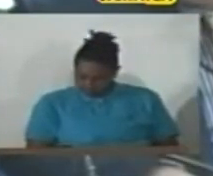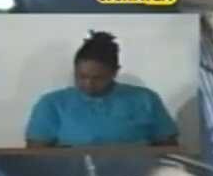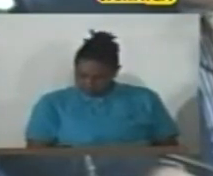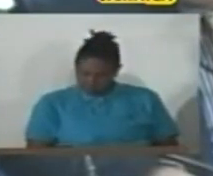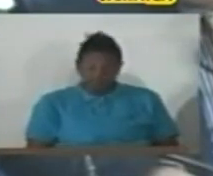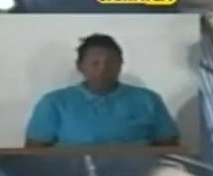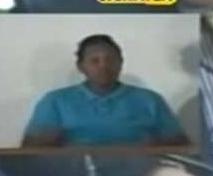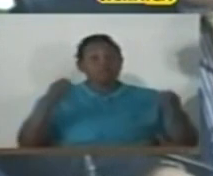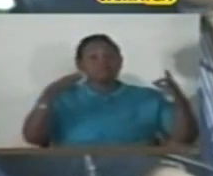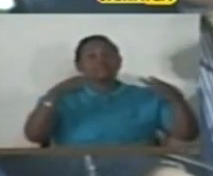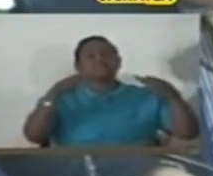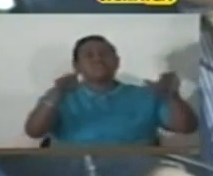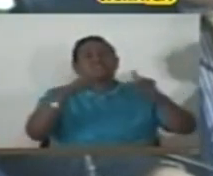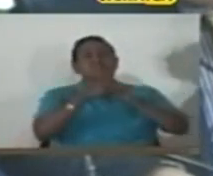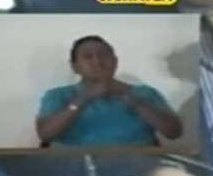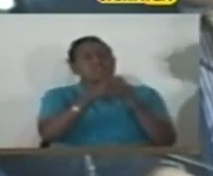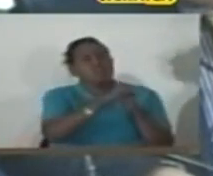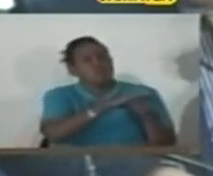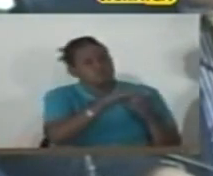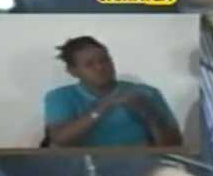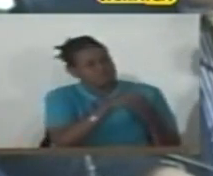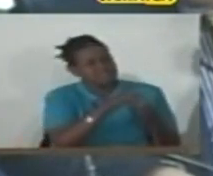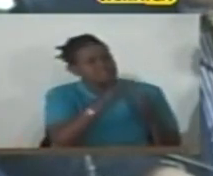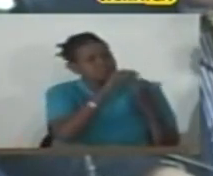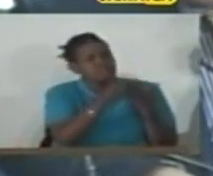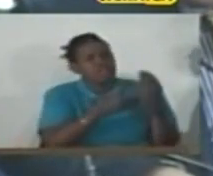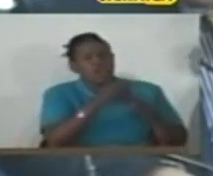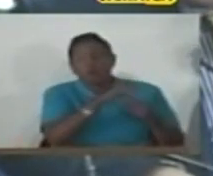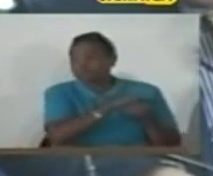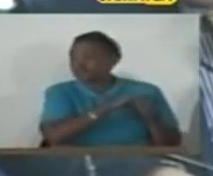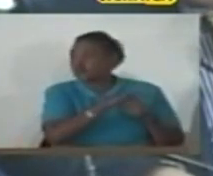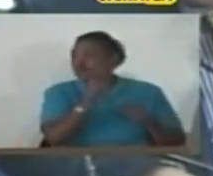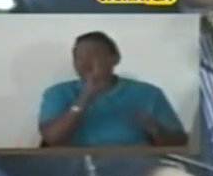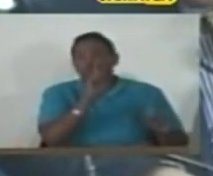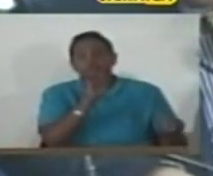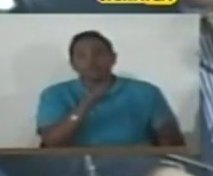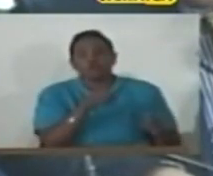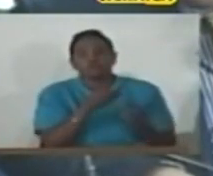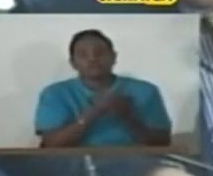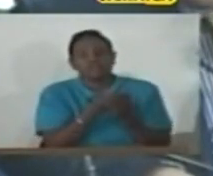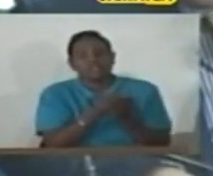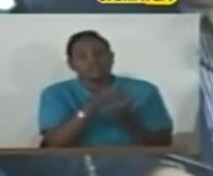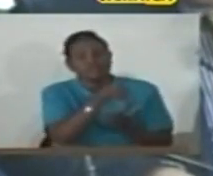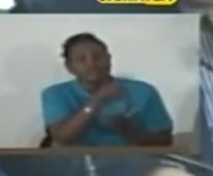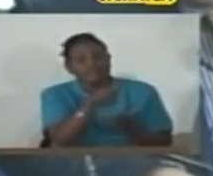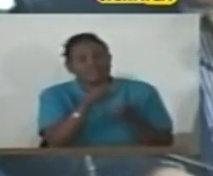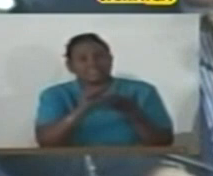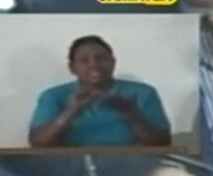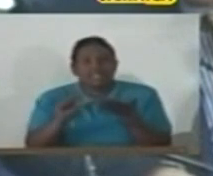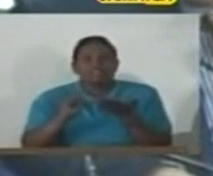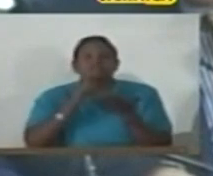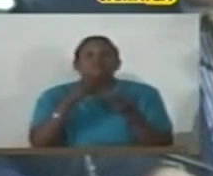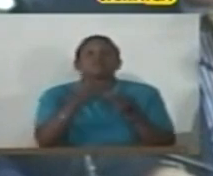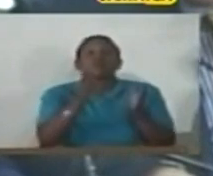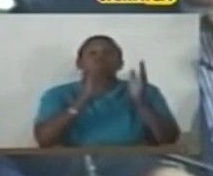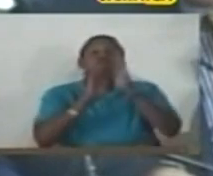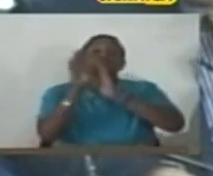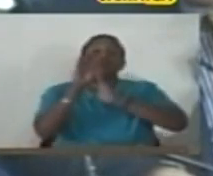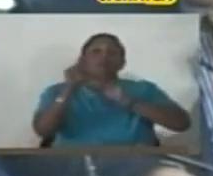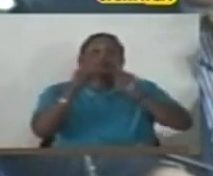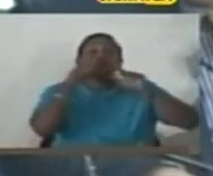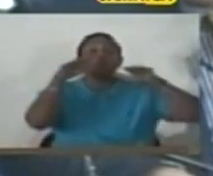response to the significant fiscal and operational incentives provided to developers and occupants of the zones